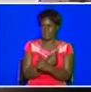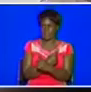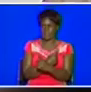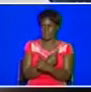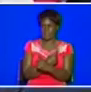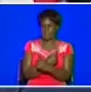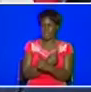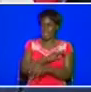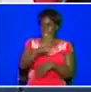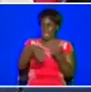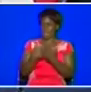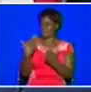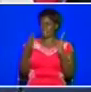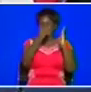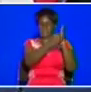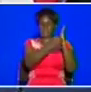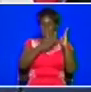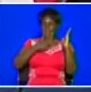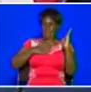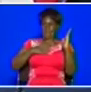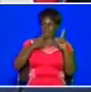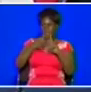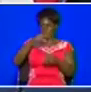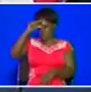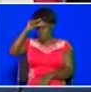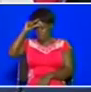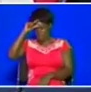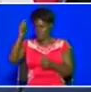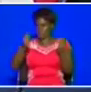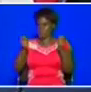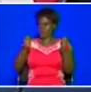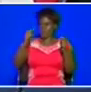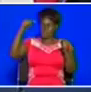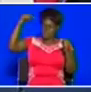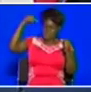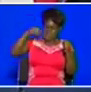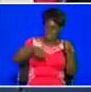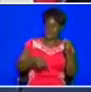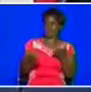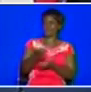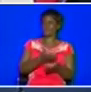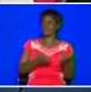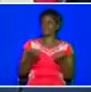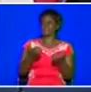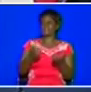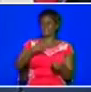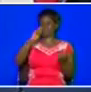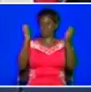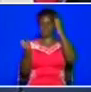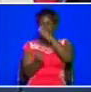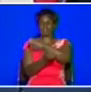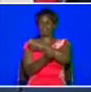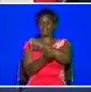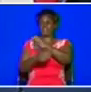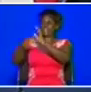If you read everything in our manifesto, from governance all the way to economy, that's the overarching theme, bottom up.